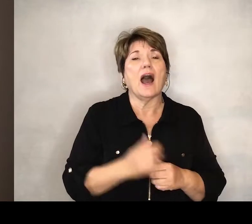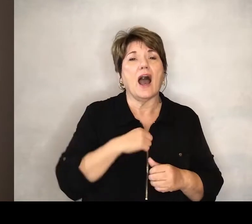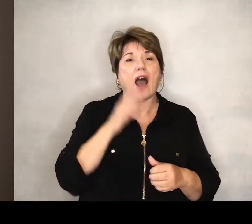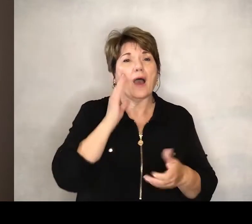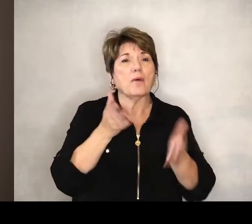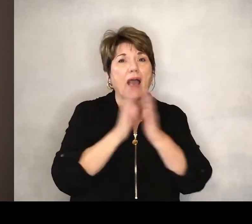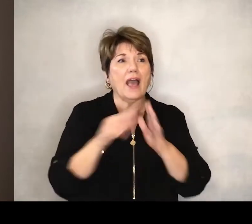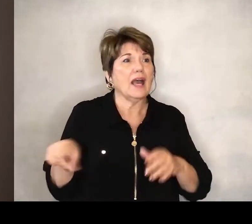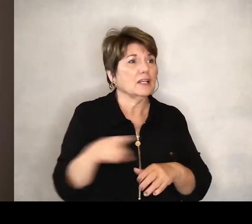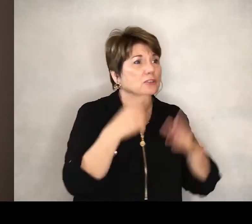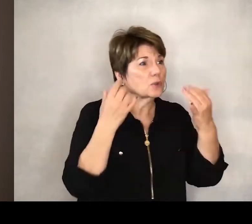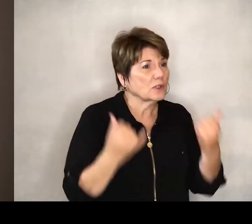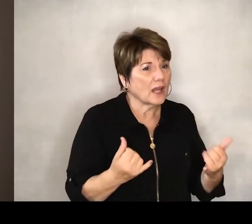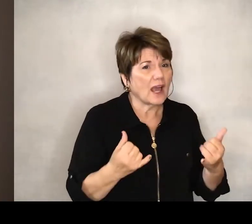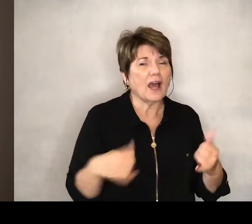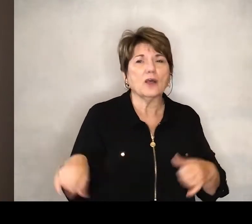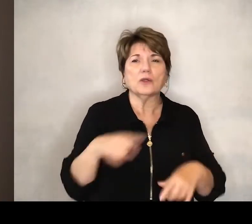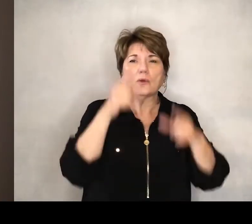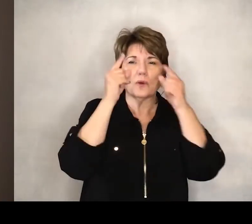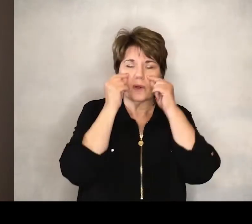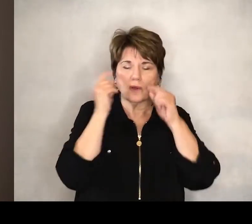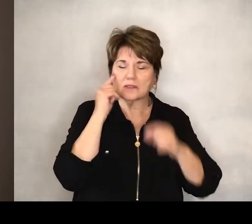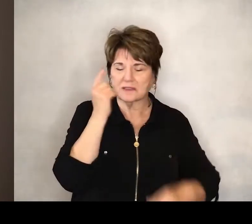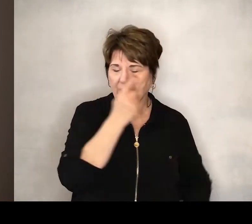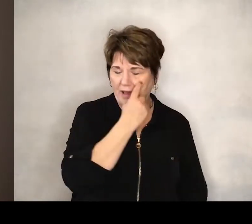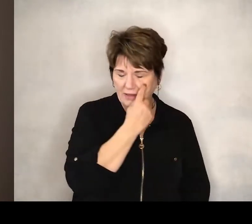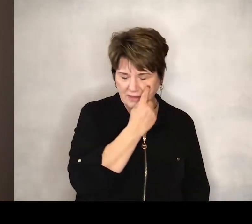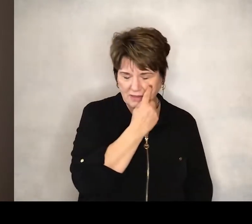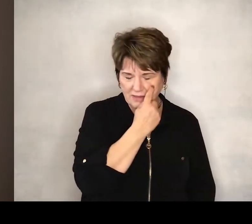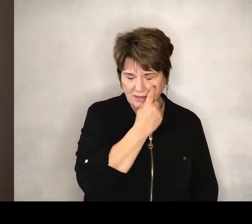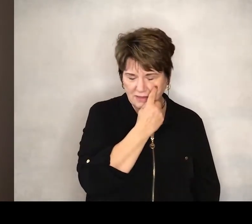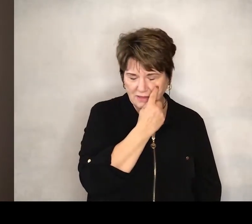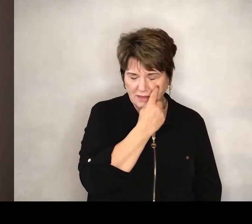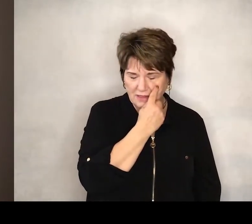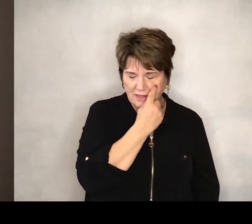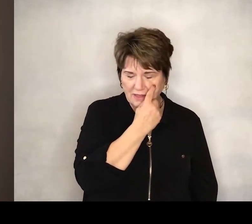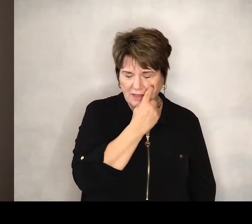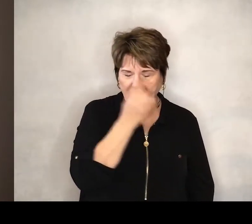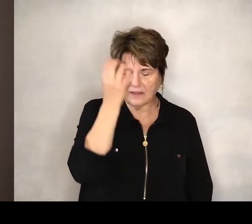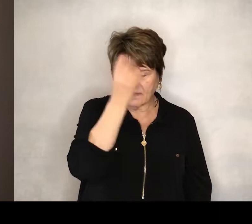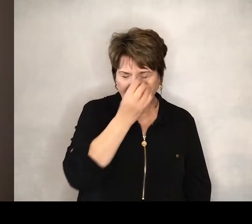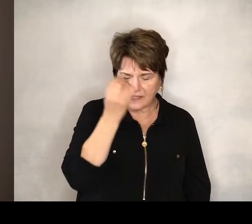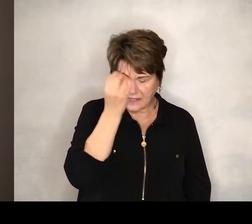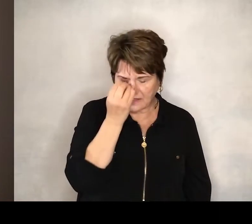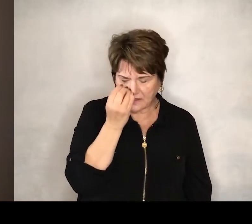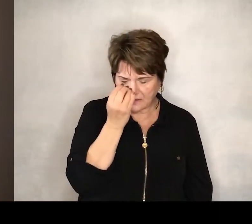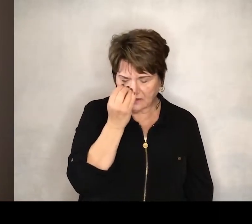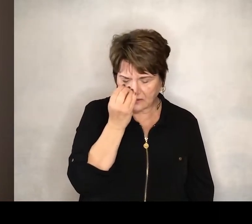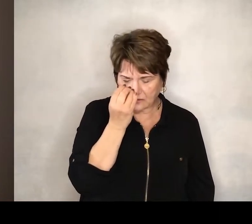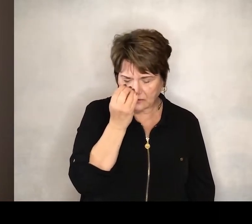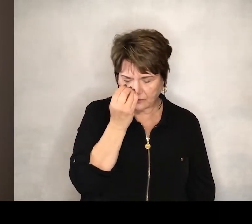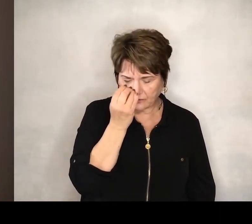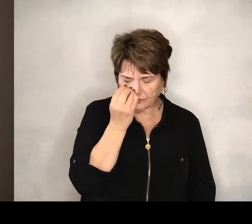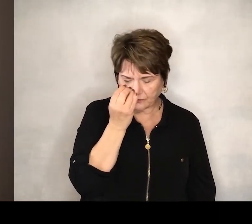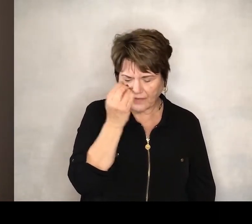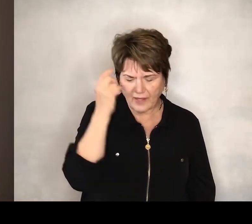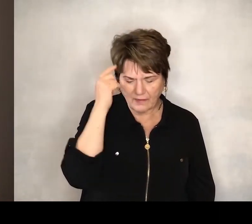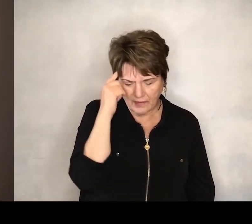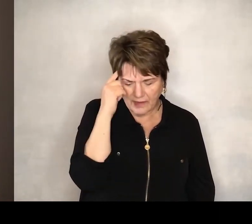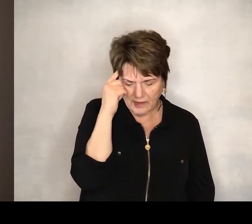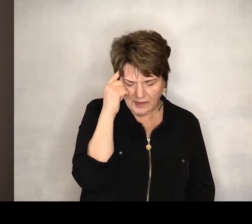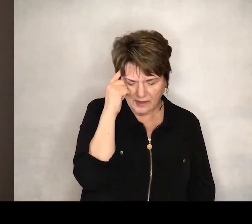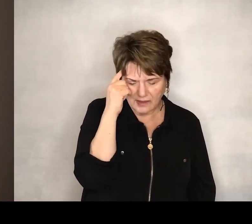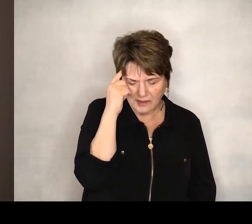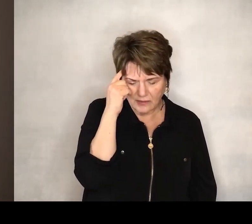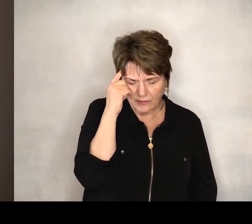going to ask you now just to close your eyes. I'm going to take a couple of moments to reflect